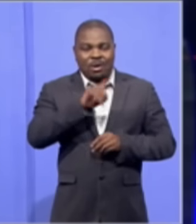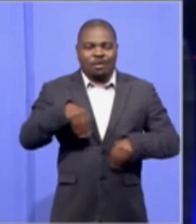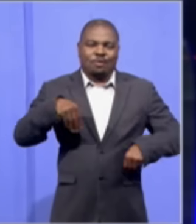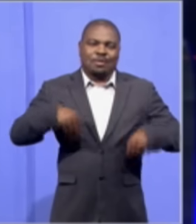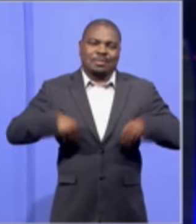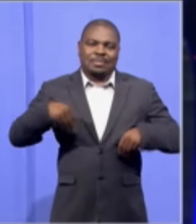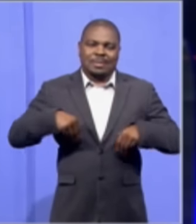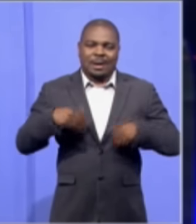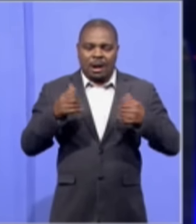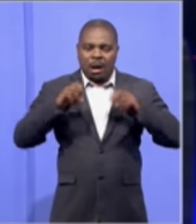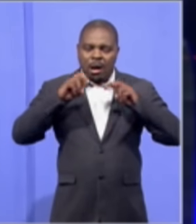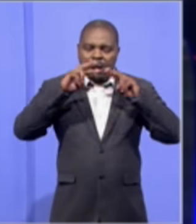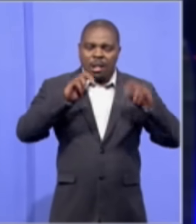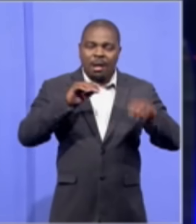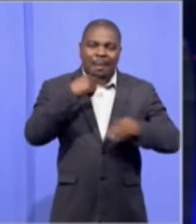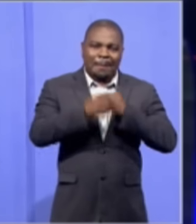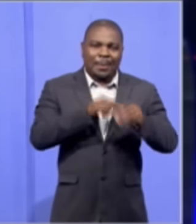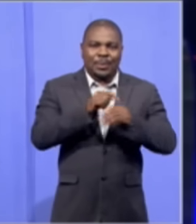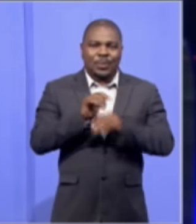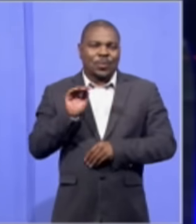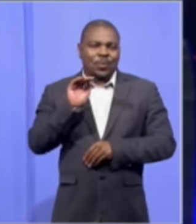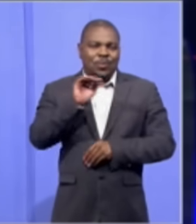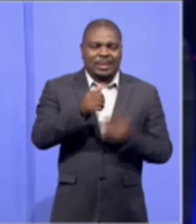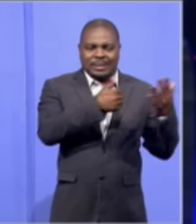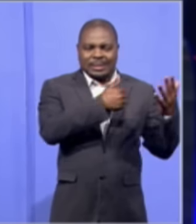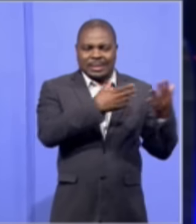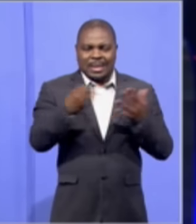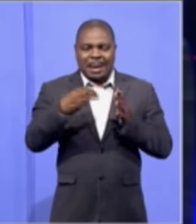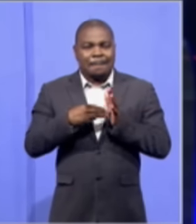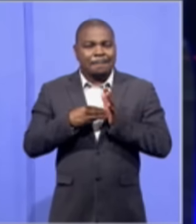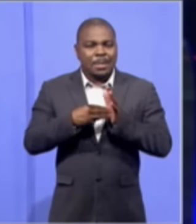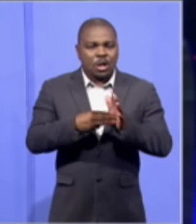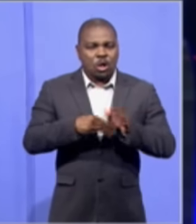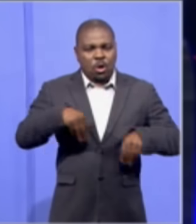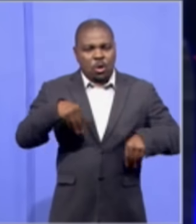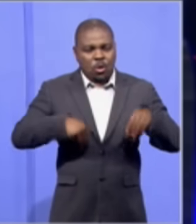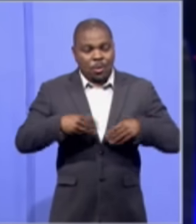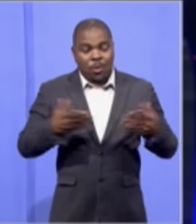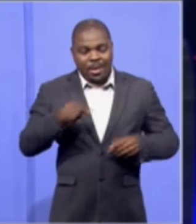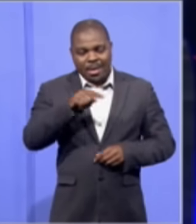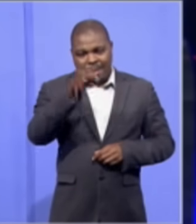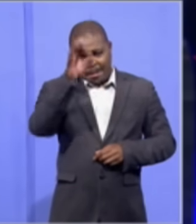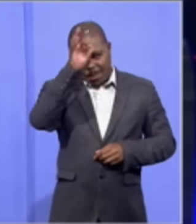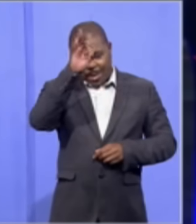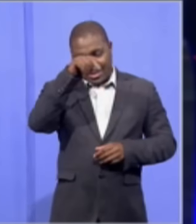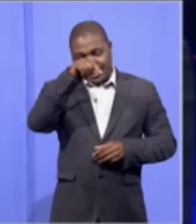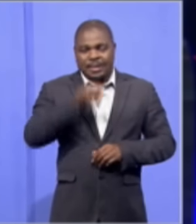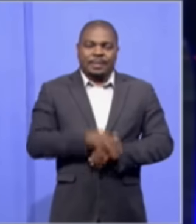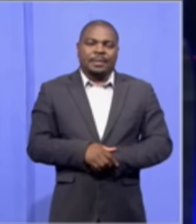pele ka bolotsana ba tjhelete e fetang diranta tse dimilione tse 600 ka selemo ka ra sepolesa.